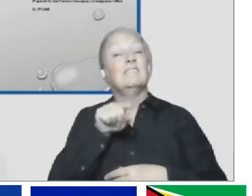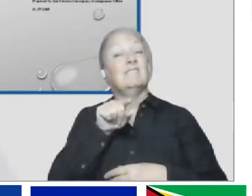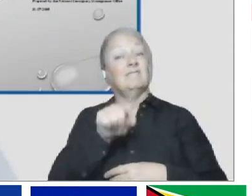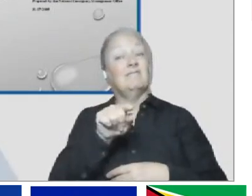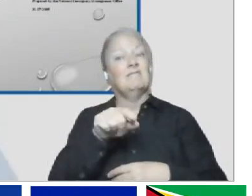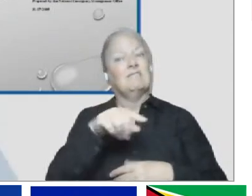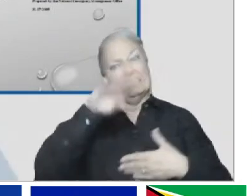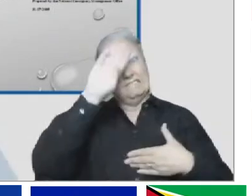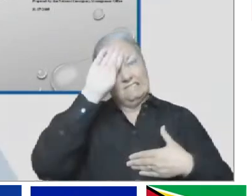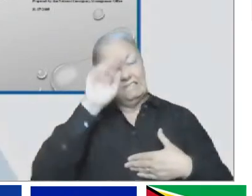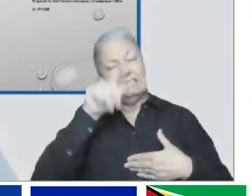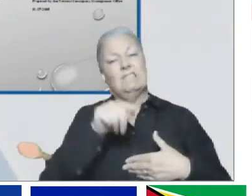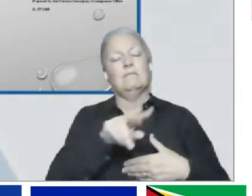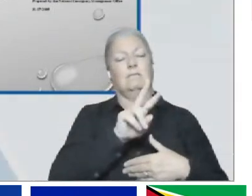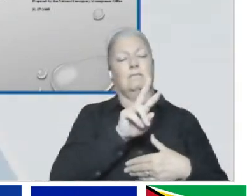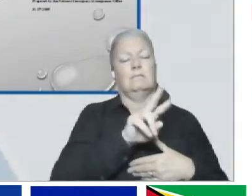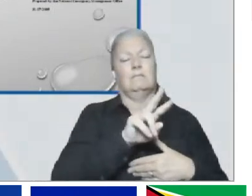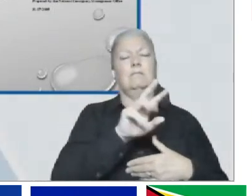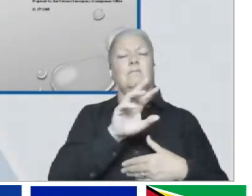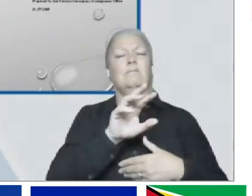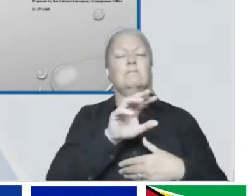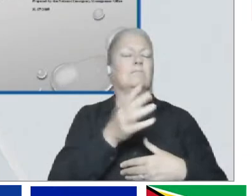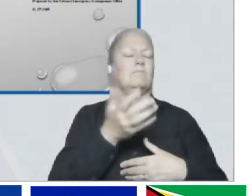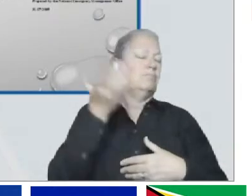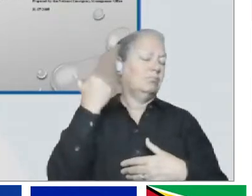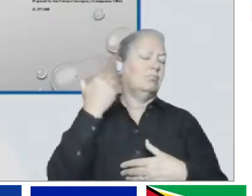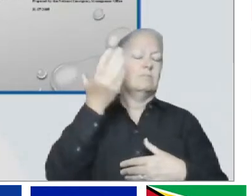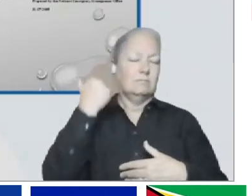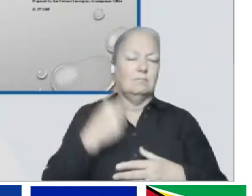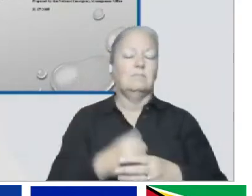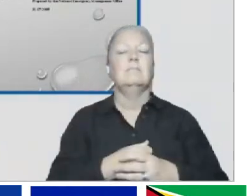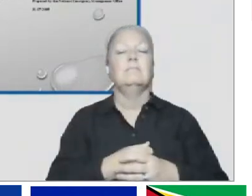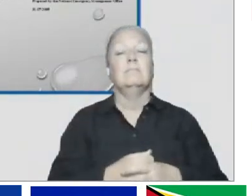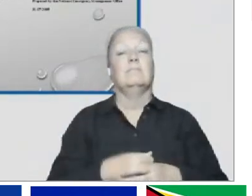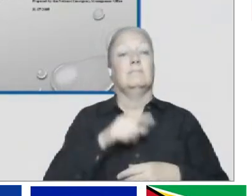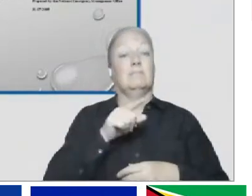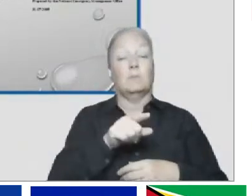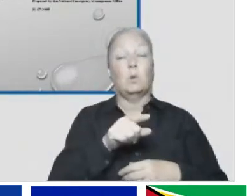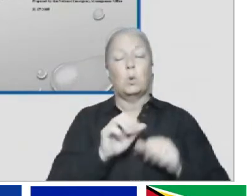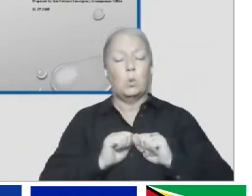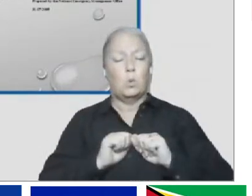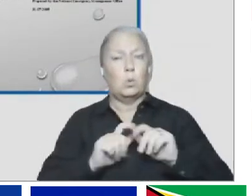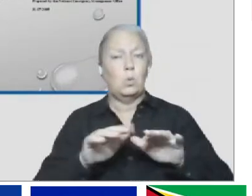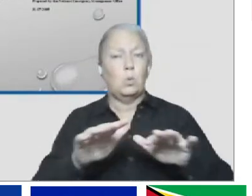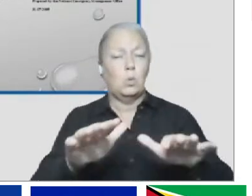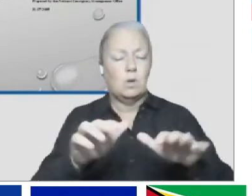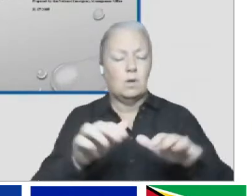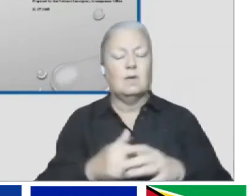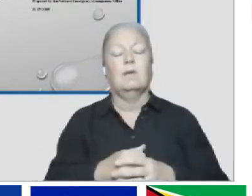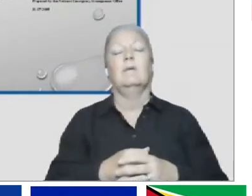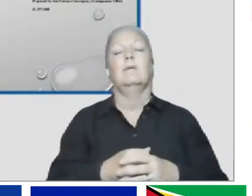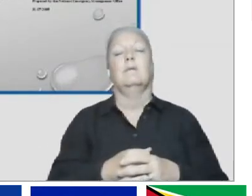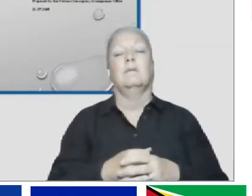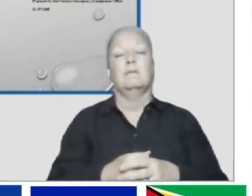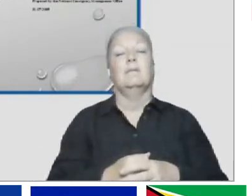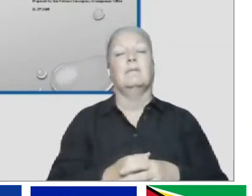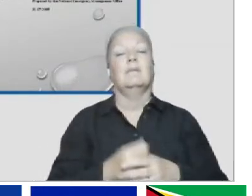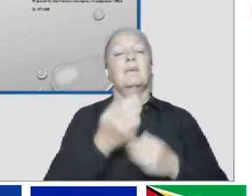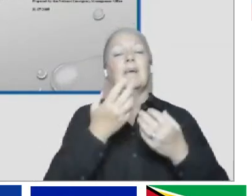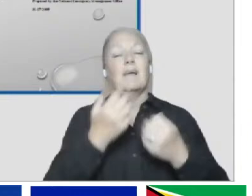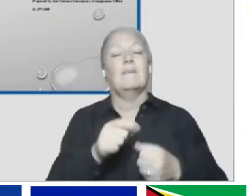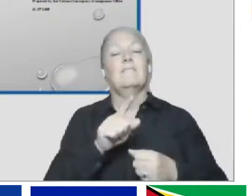state of St. Vincent and the Grenadines had developed a relatively strong foundation of national emergency management and health